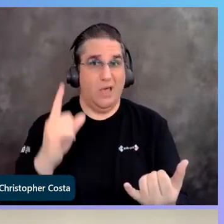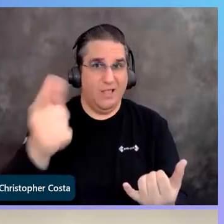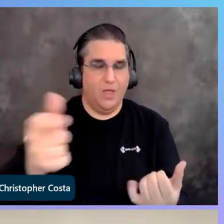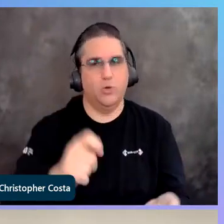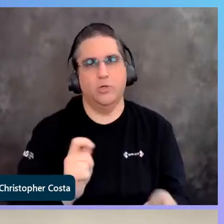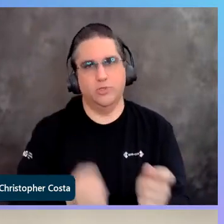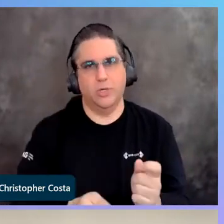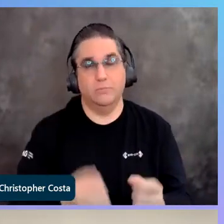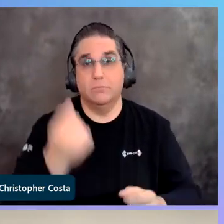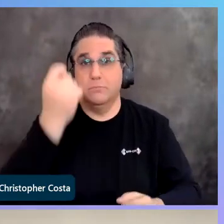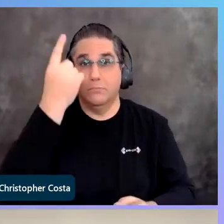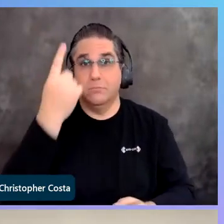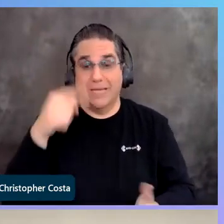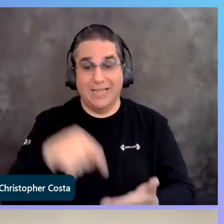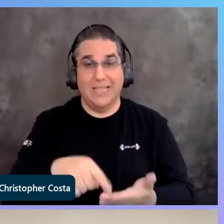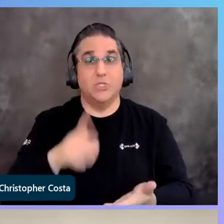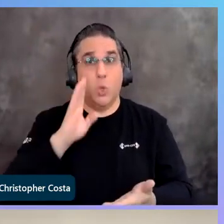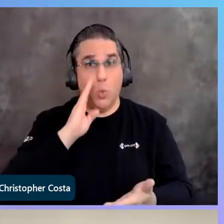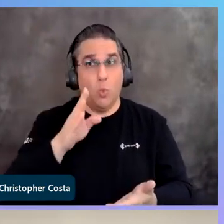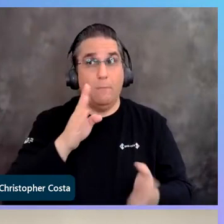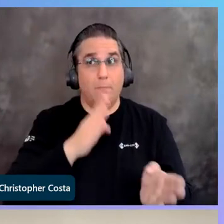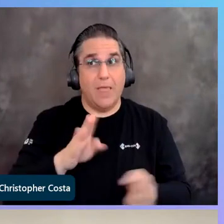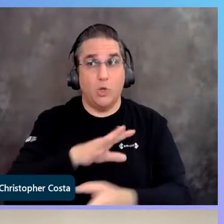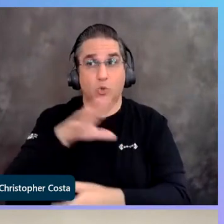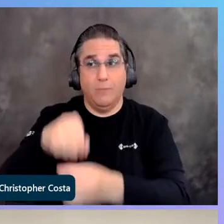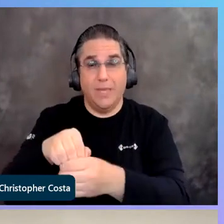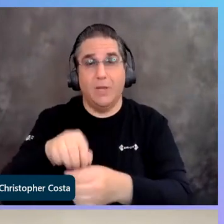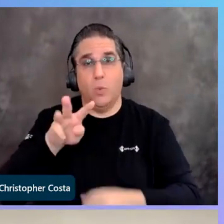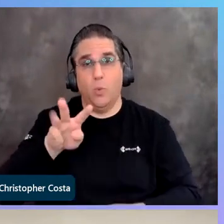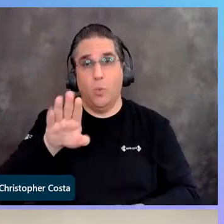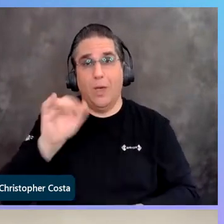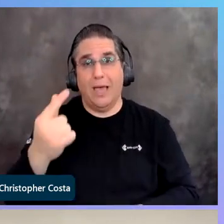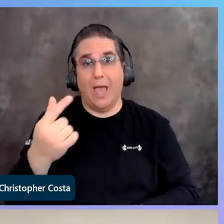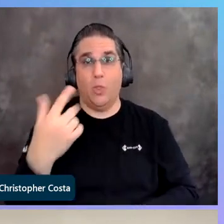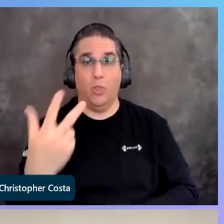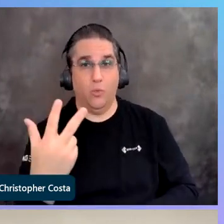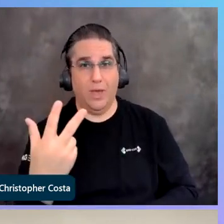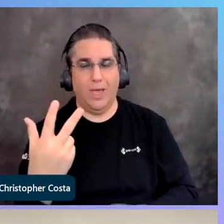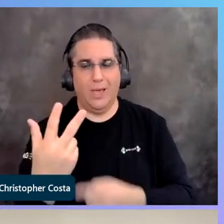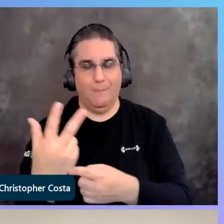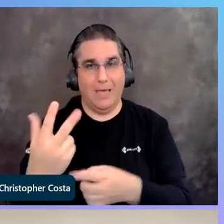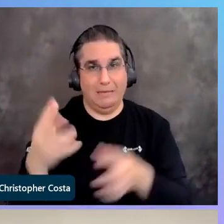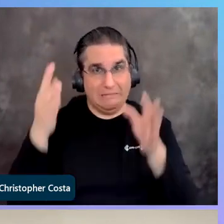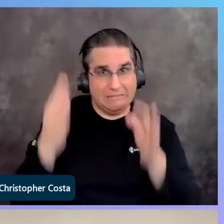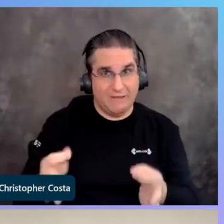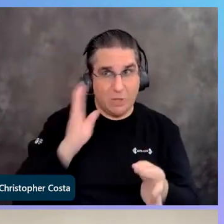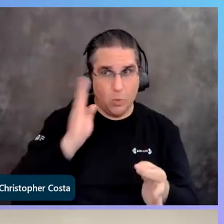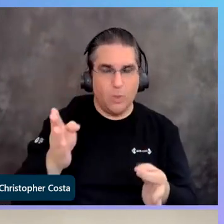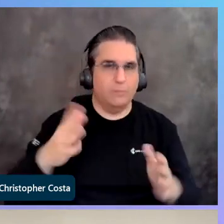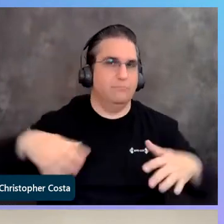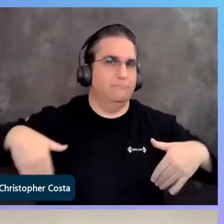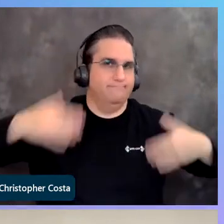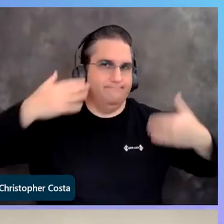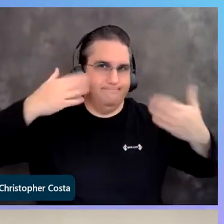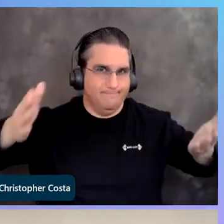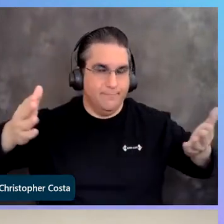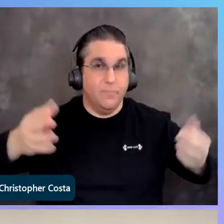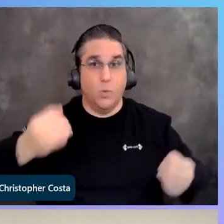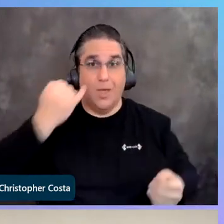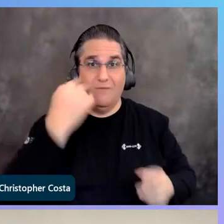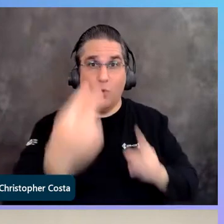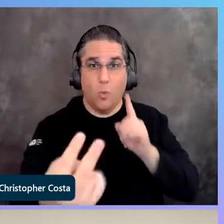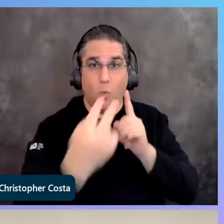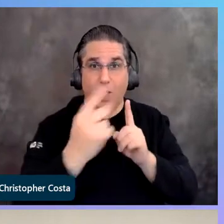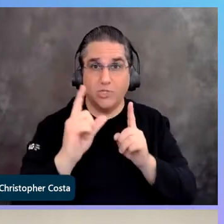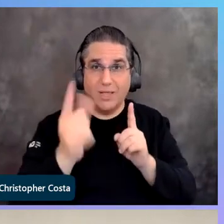slated to be part of WCAG 3, nothing is set in stone at the moment. That does mean if you're watching this talk at a later date, the